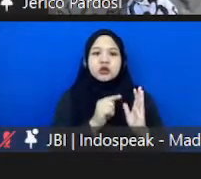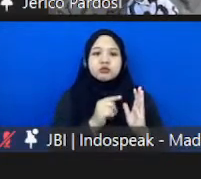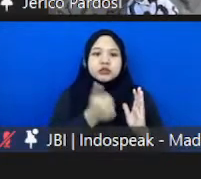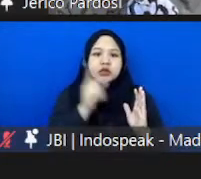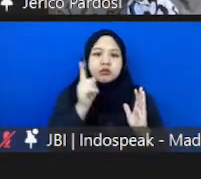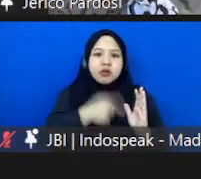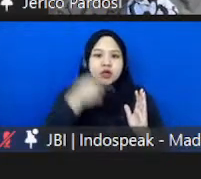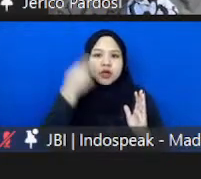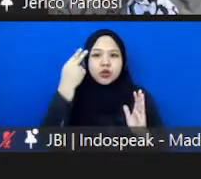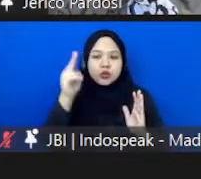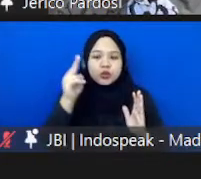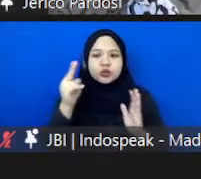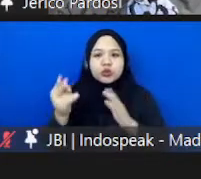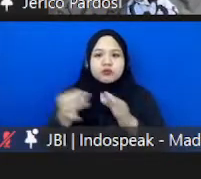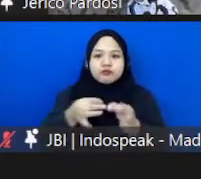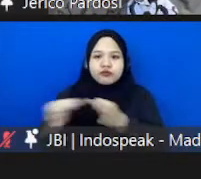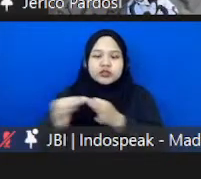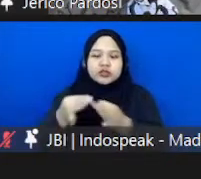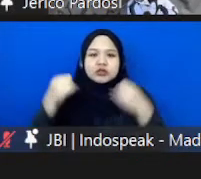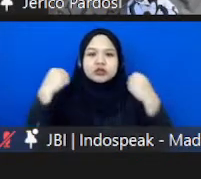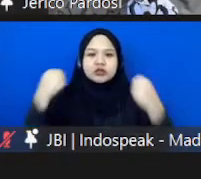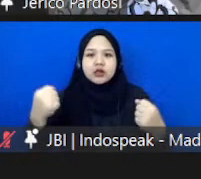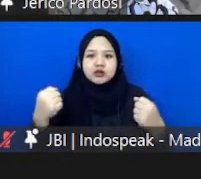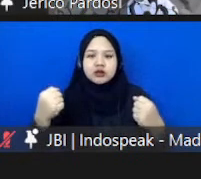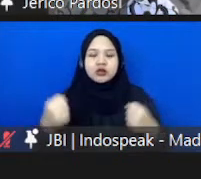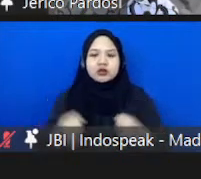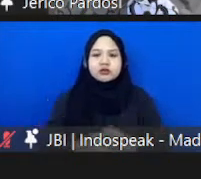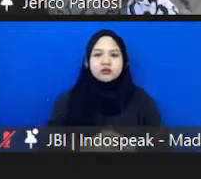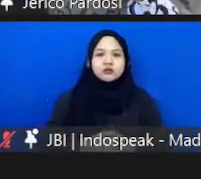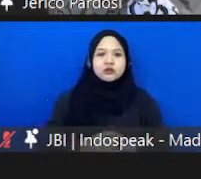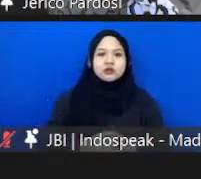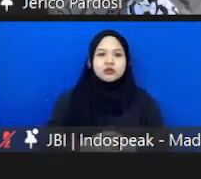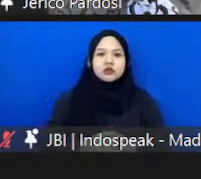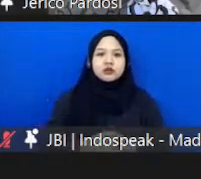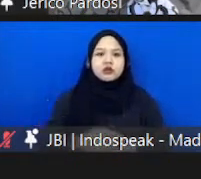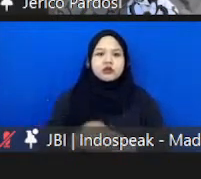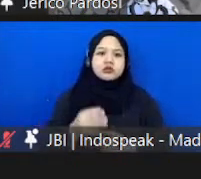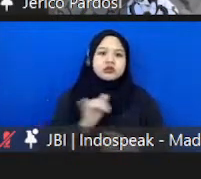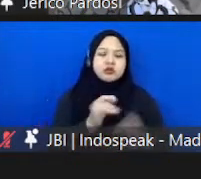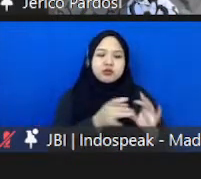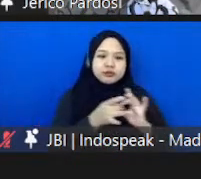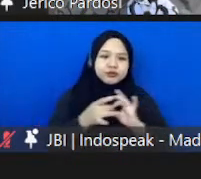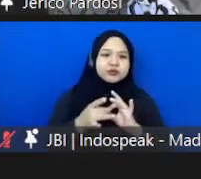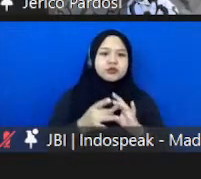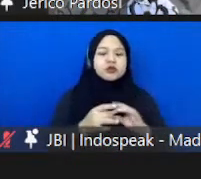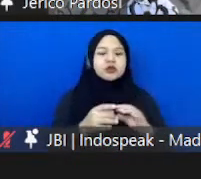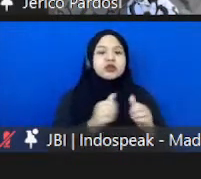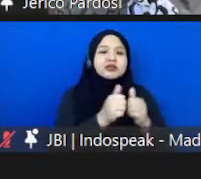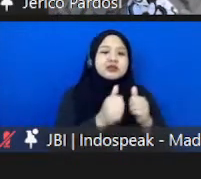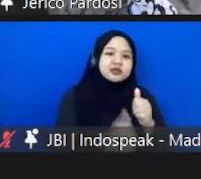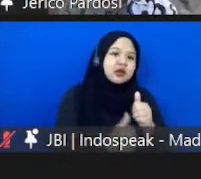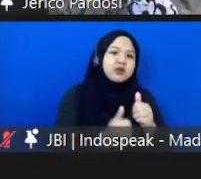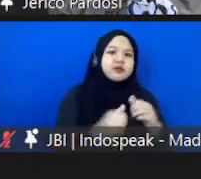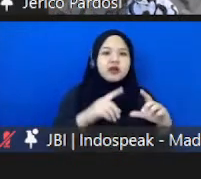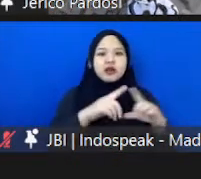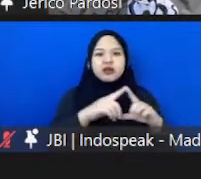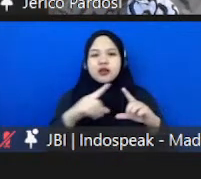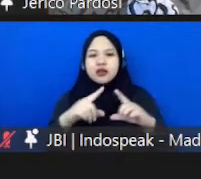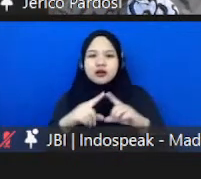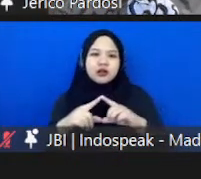health facility, everyone use that one. Instead, together with health staff, equipment, supply medicine, and also